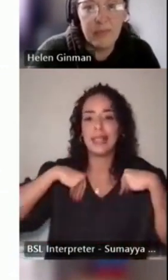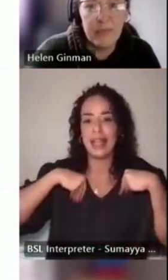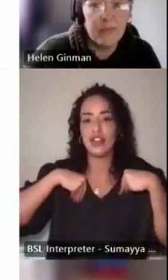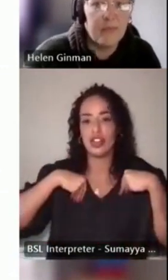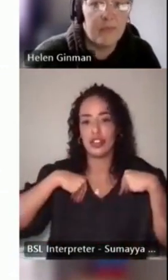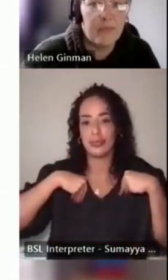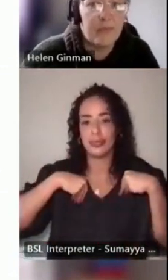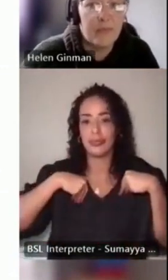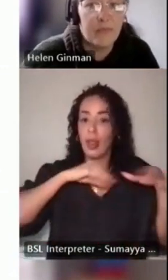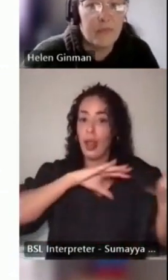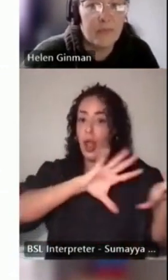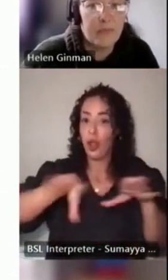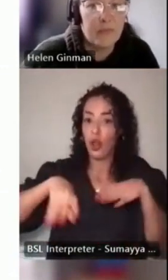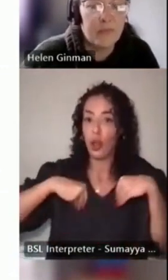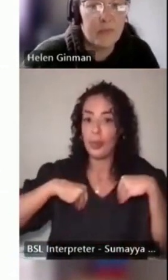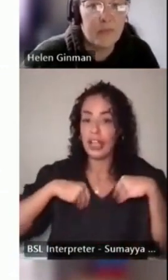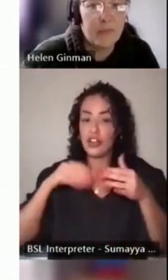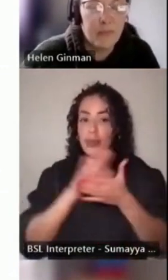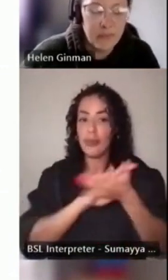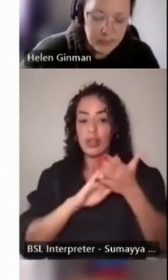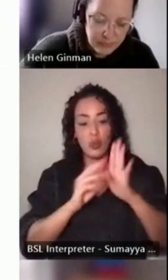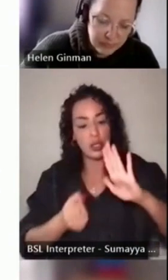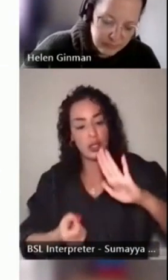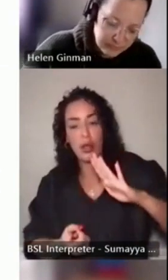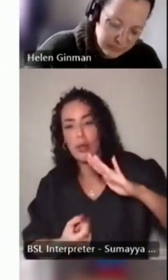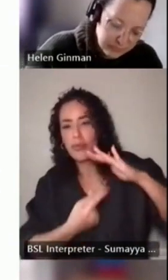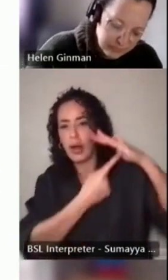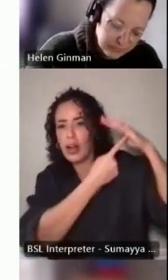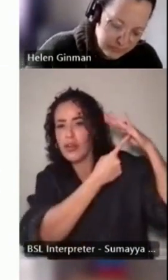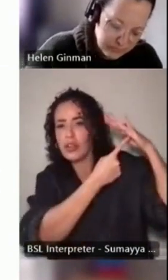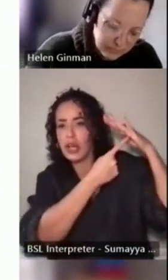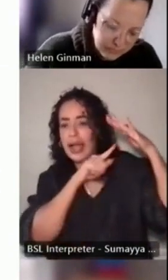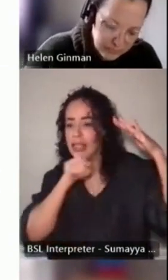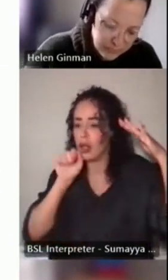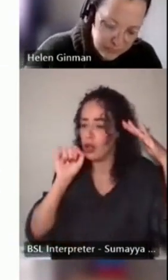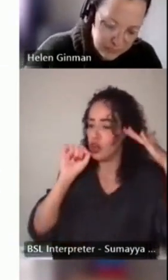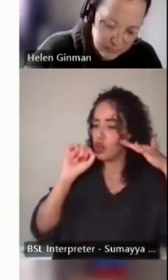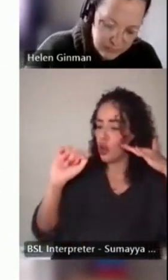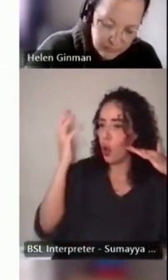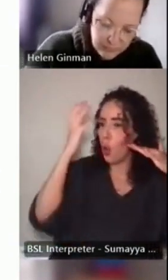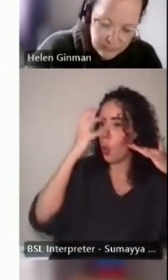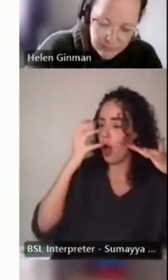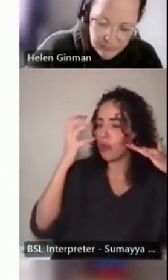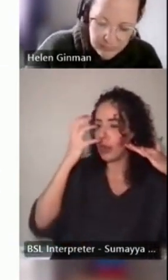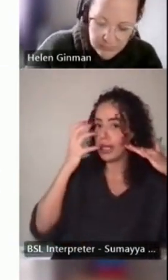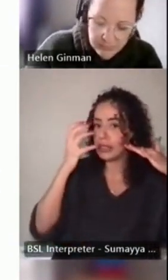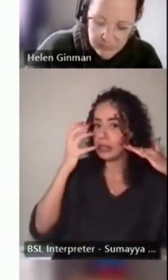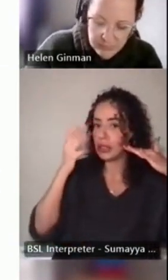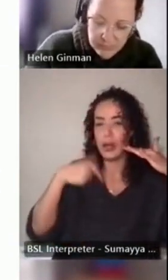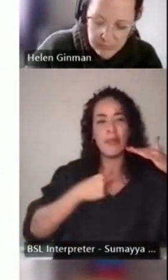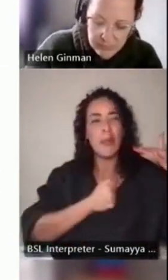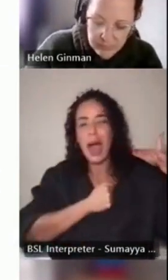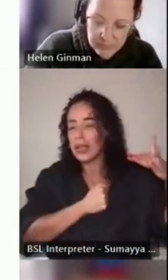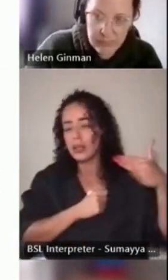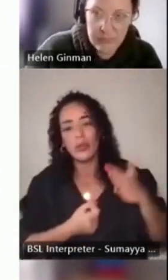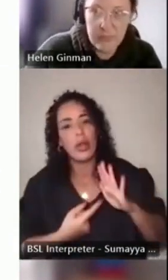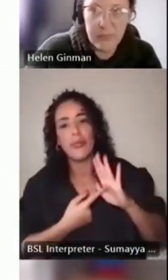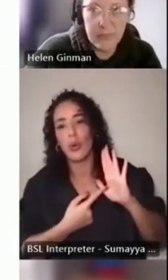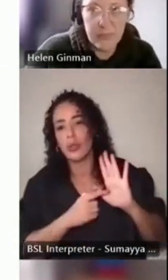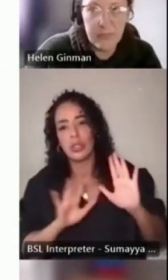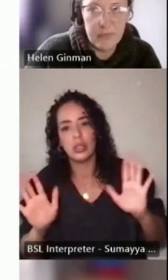involves prioritizing the concerns of others over one's own. It is cooperative, but it's not a